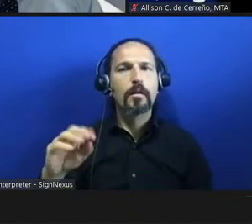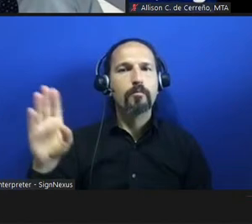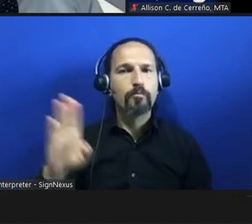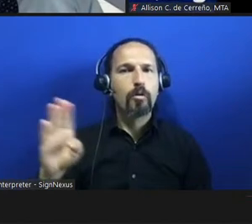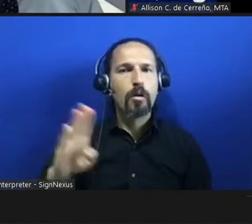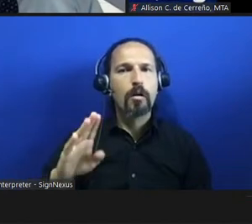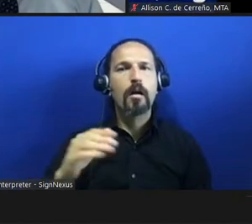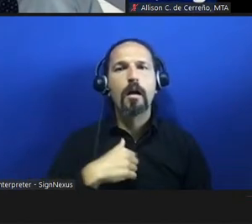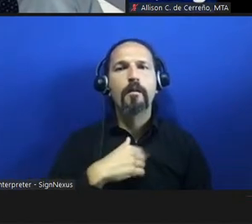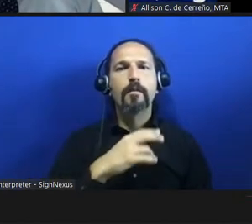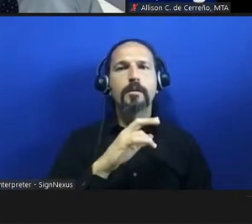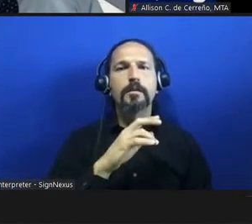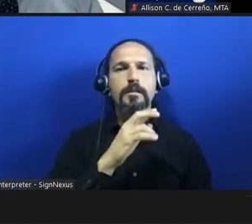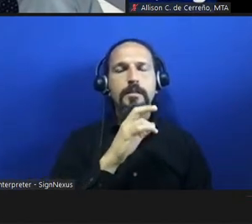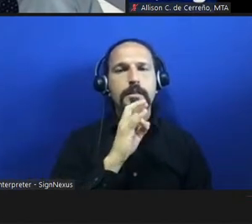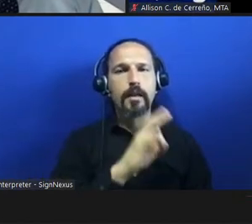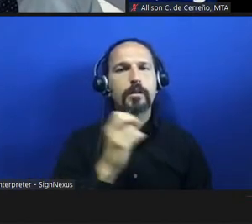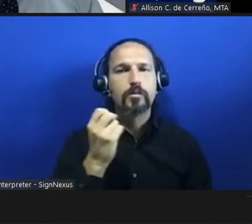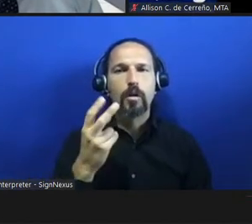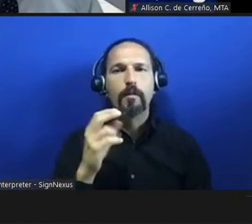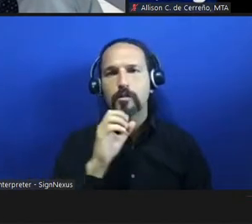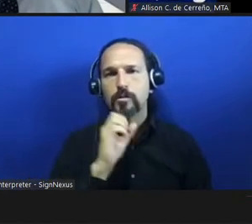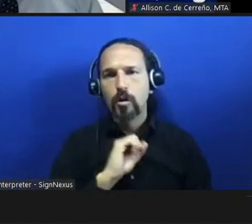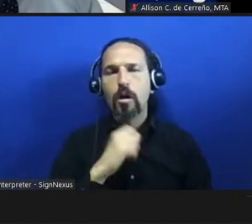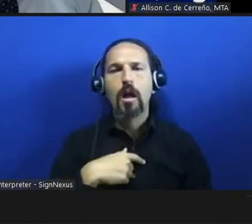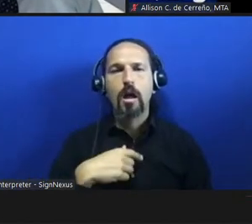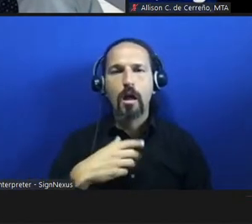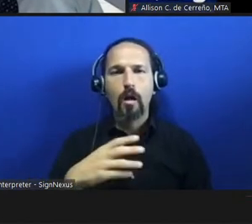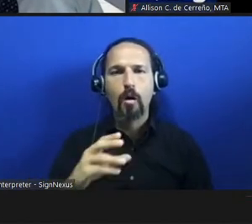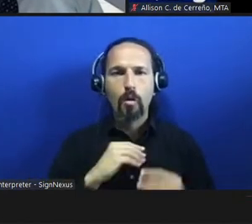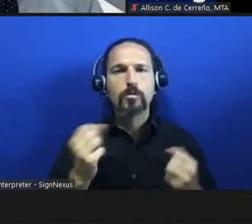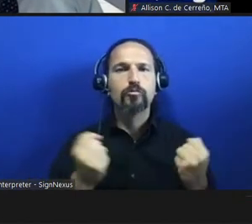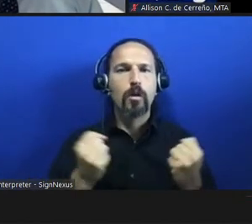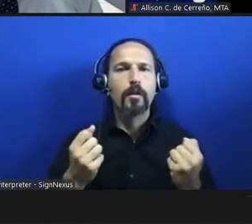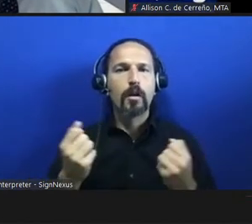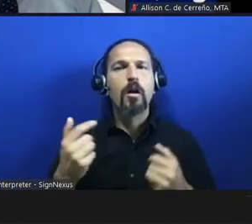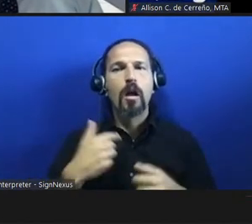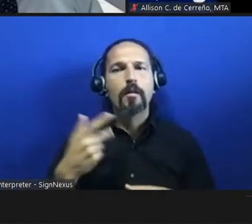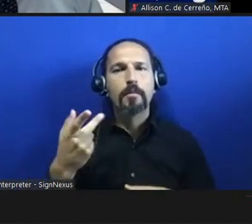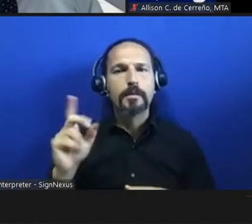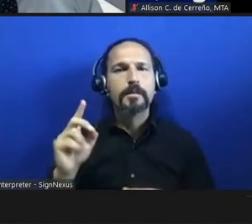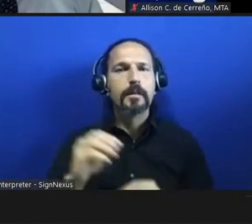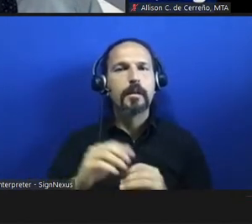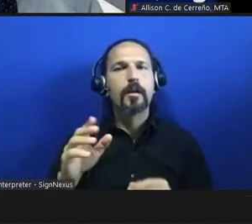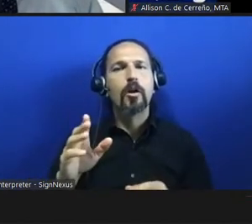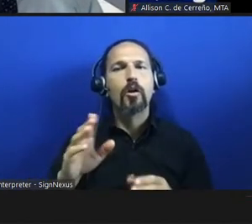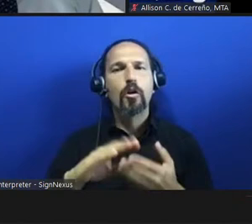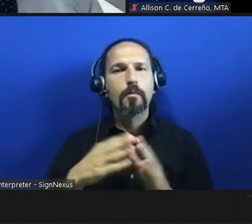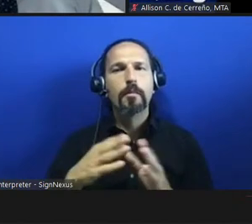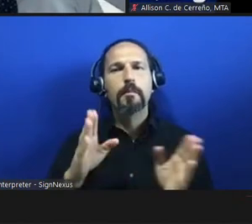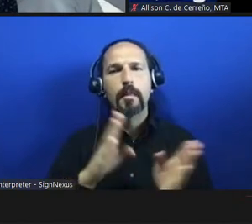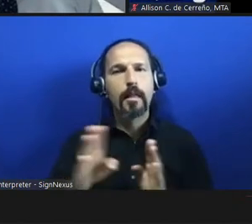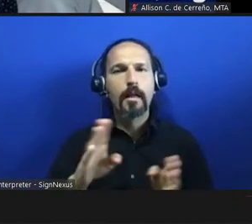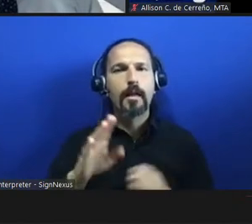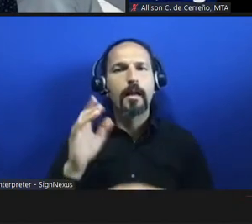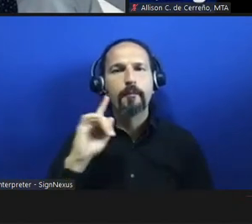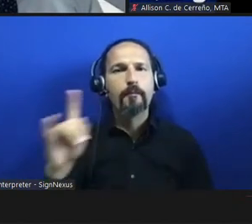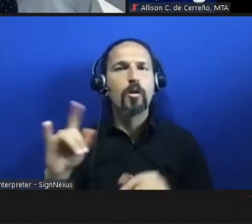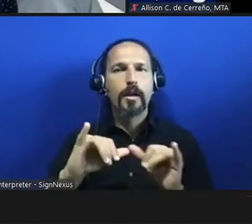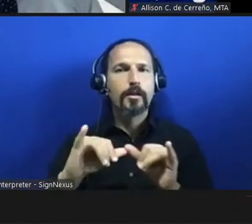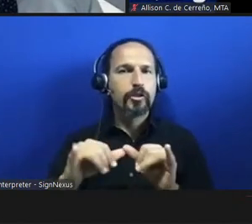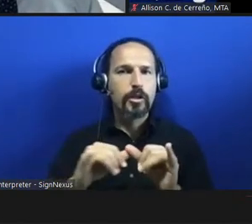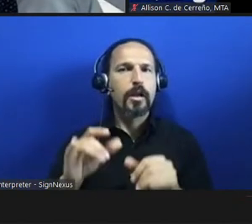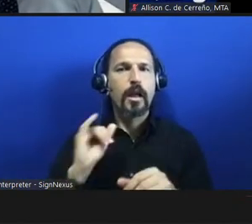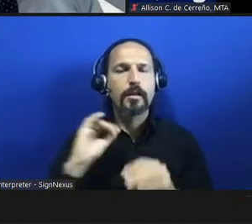a seventh and a 12 year old and I own and drive a car I have a PhD in urban planning and a master's degree in transportation engineering